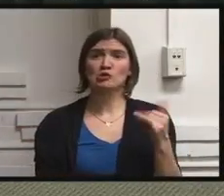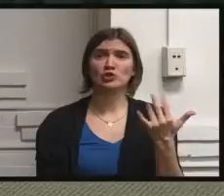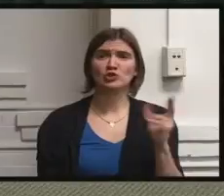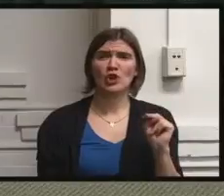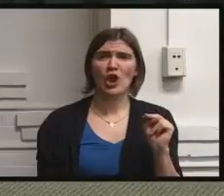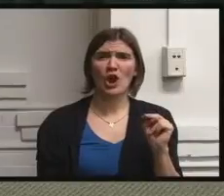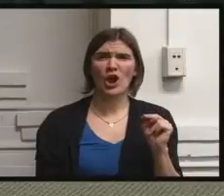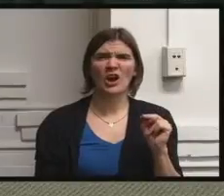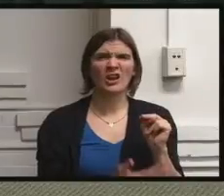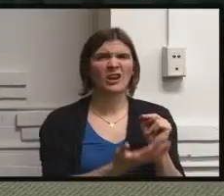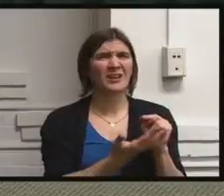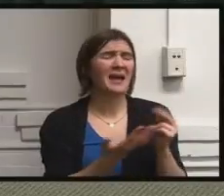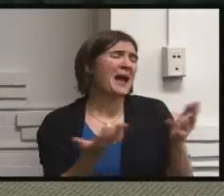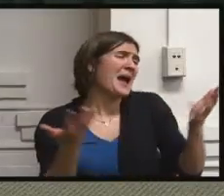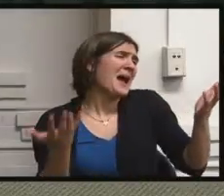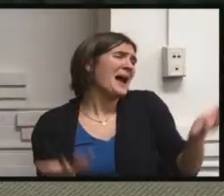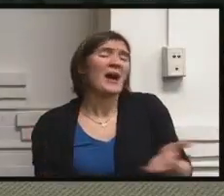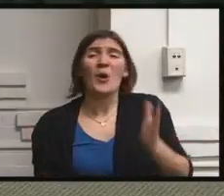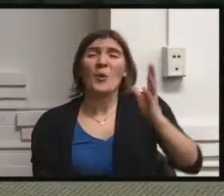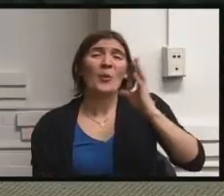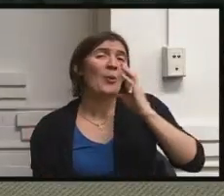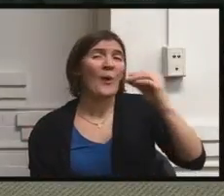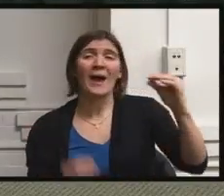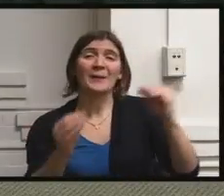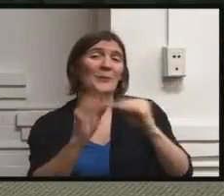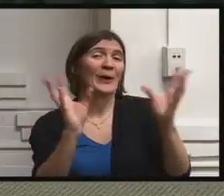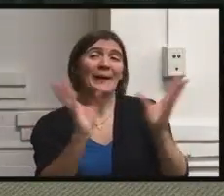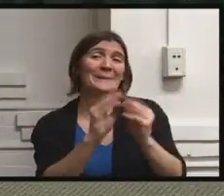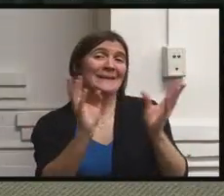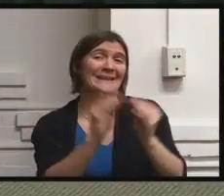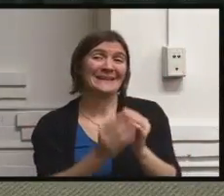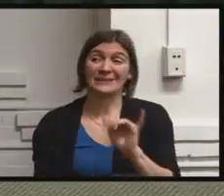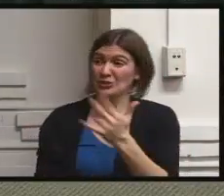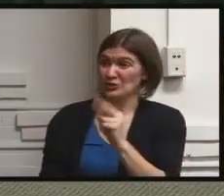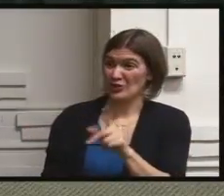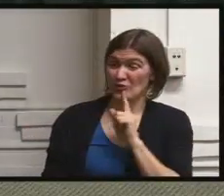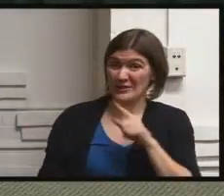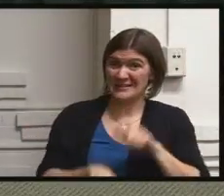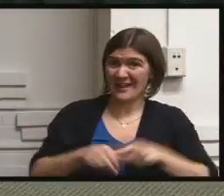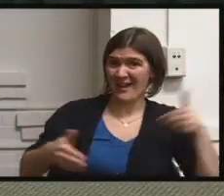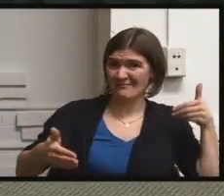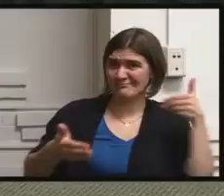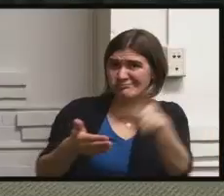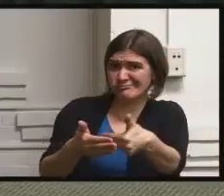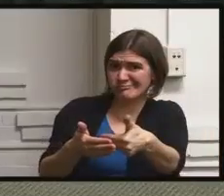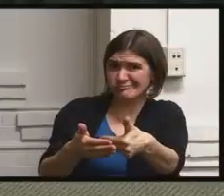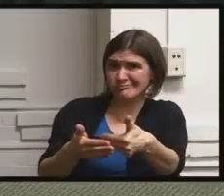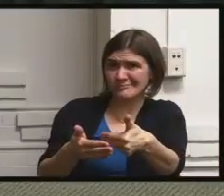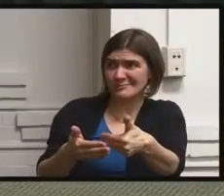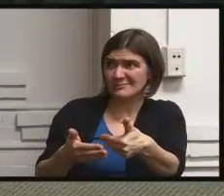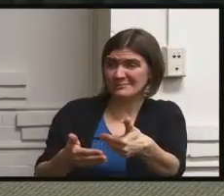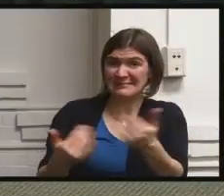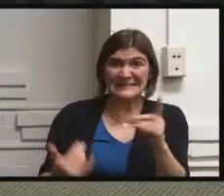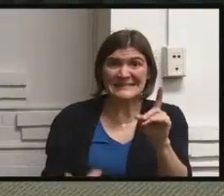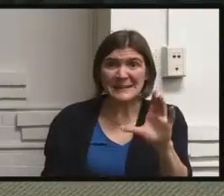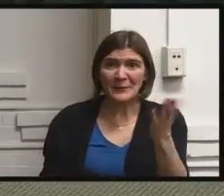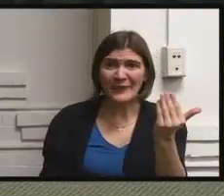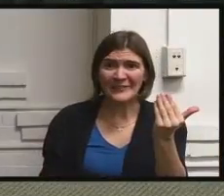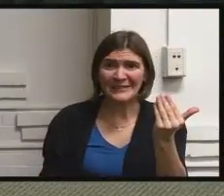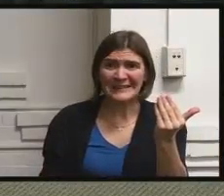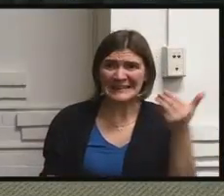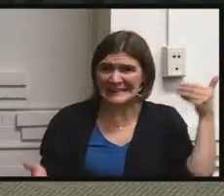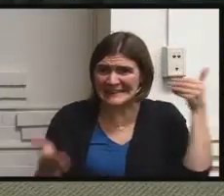What's another meeting? I know. Well, and it's, you know, we don't have a lot of time left. I mean, so that's the whole thing. And if you want to do it that